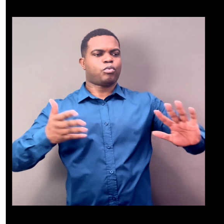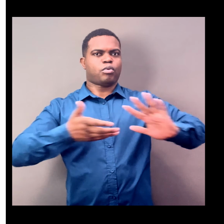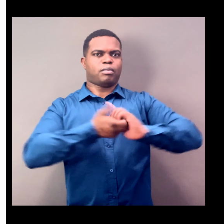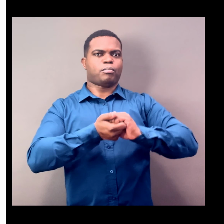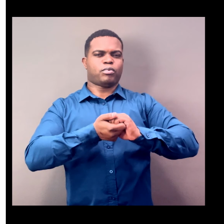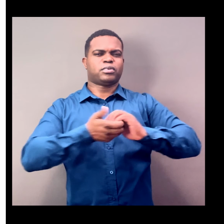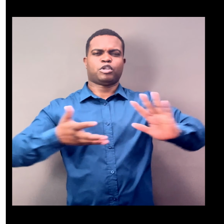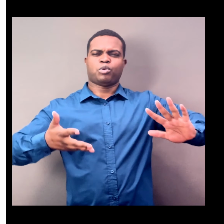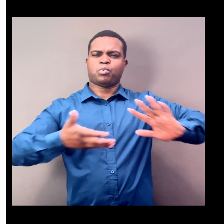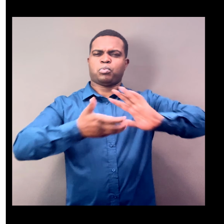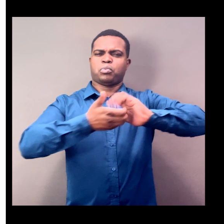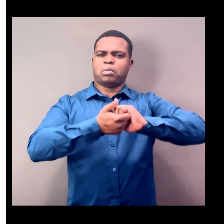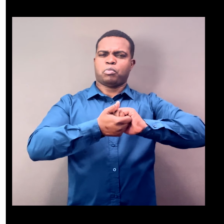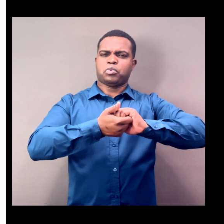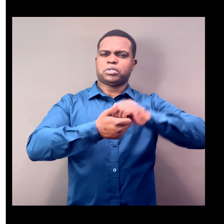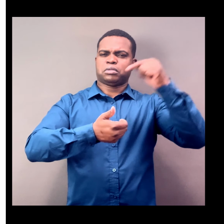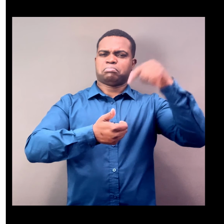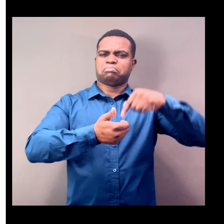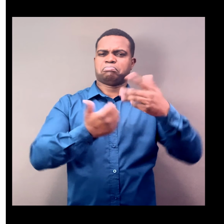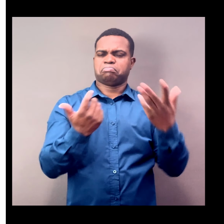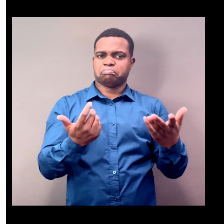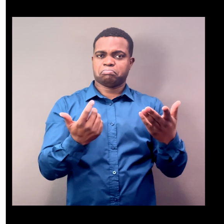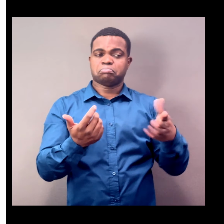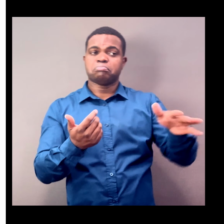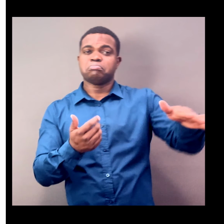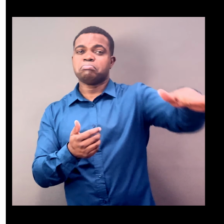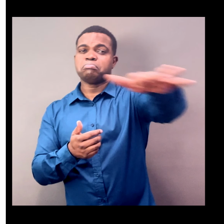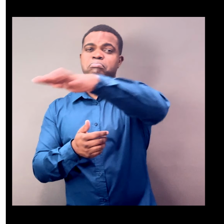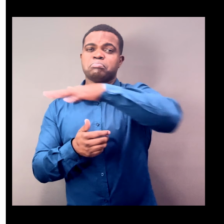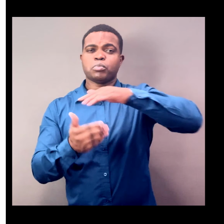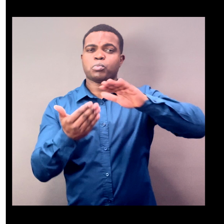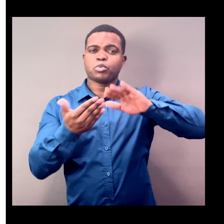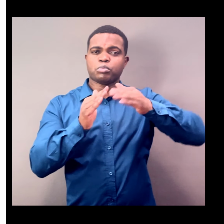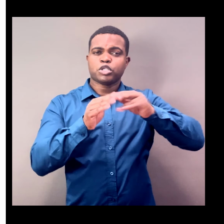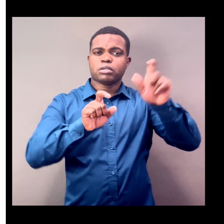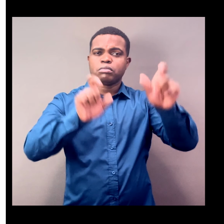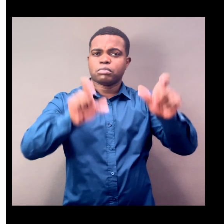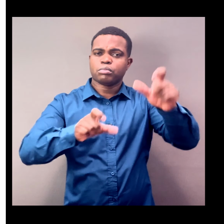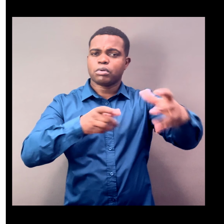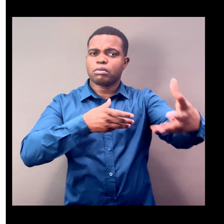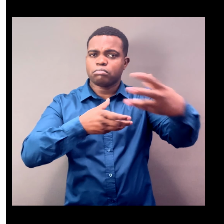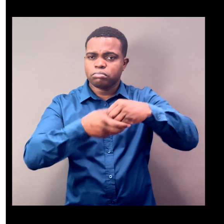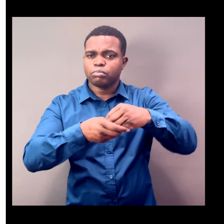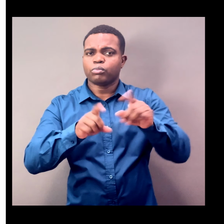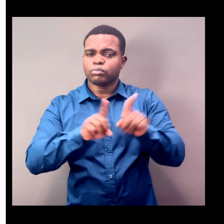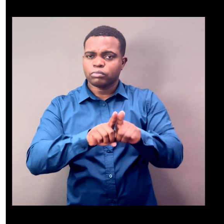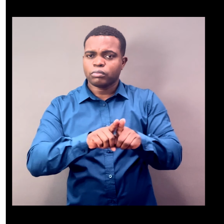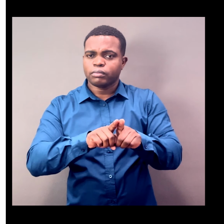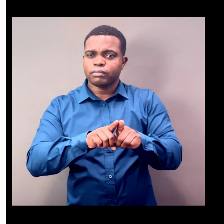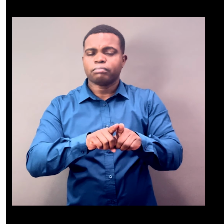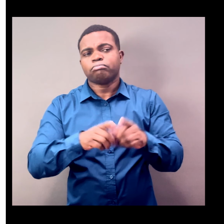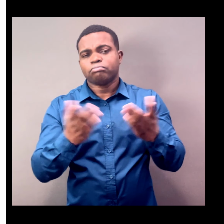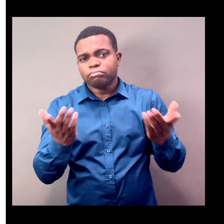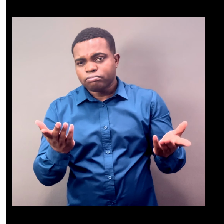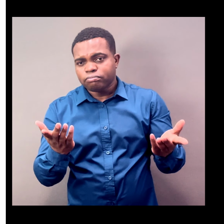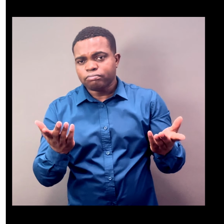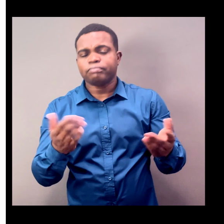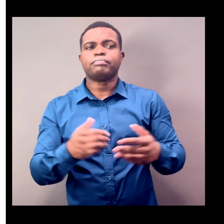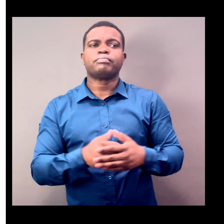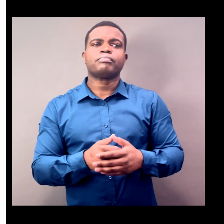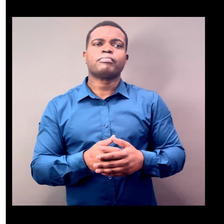Now, collaborating goes beyond just the members of the community. It